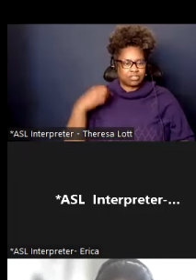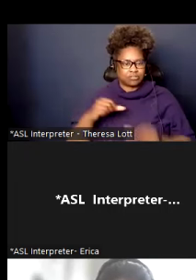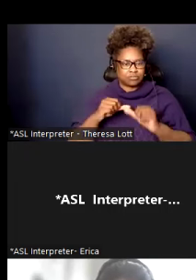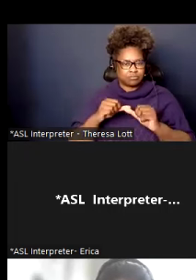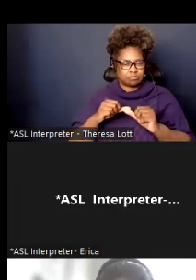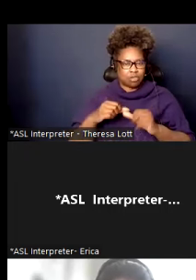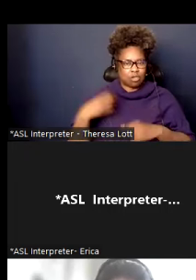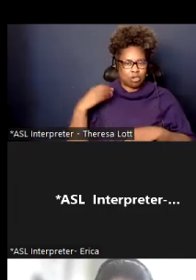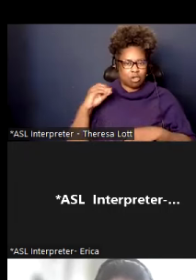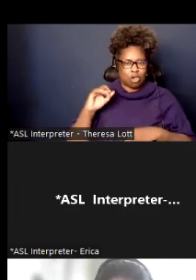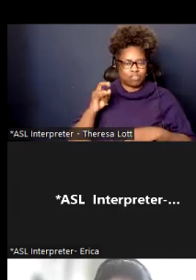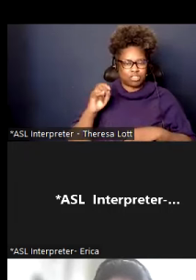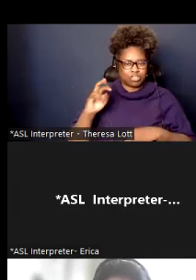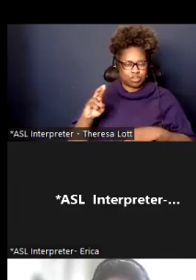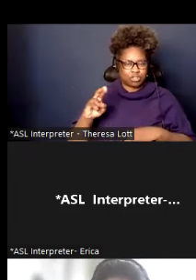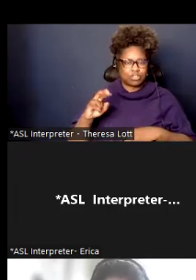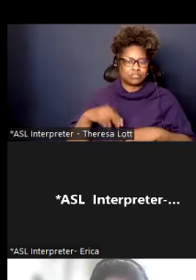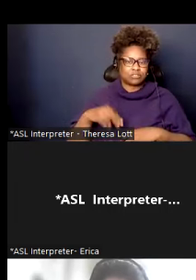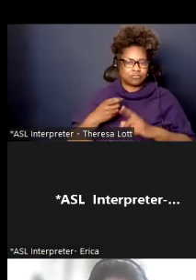here.